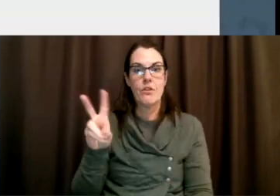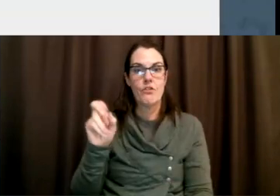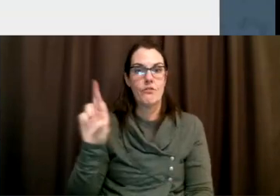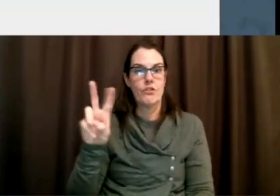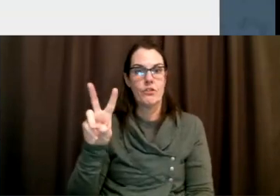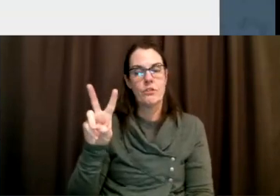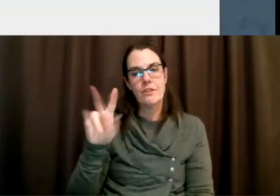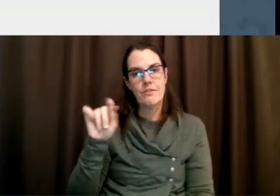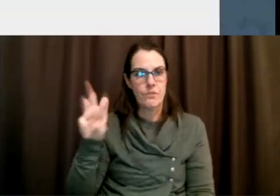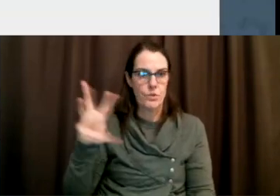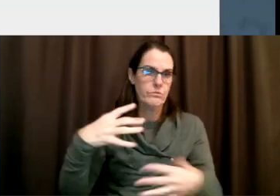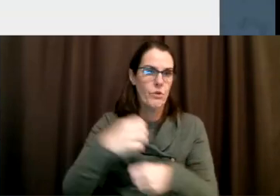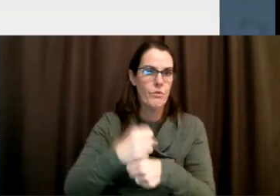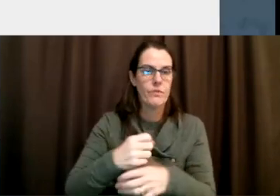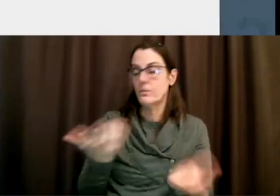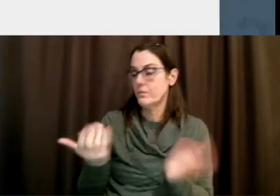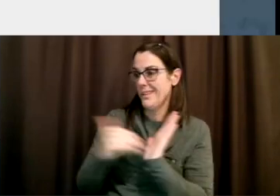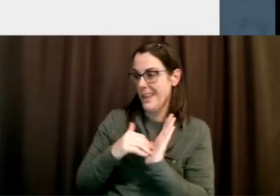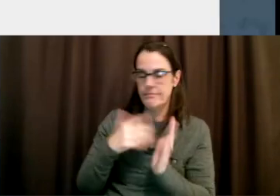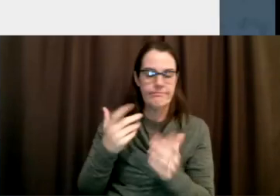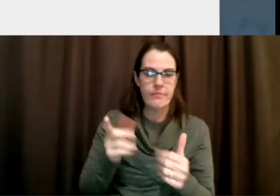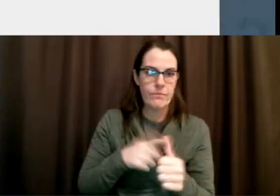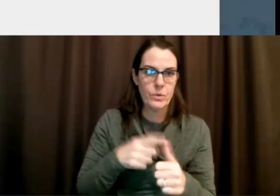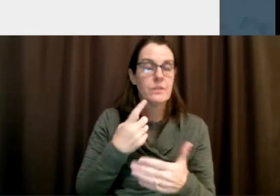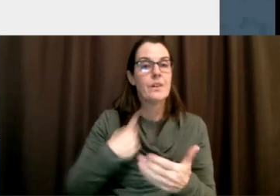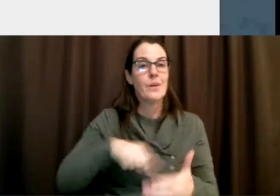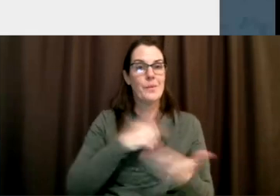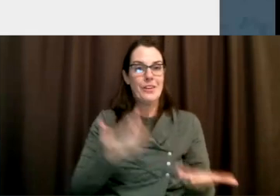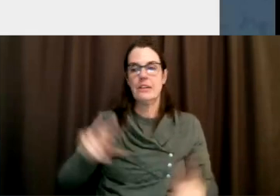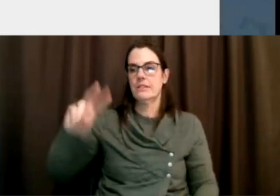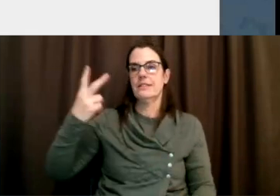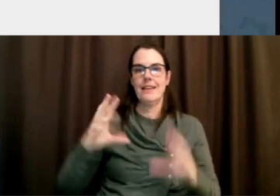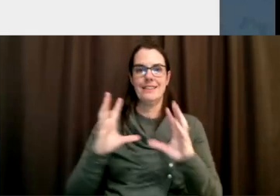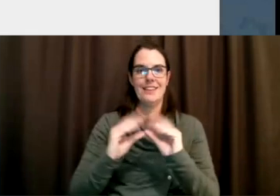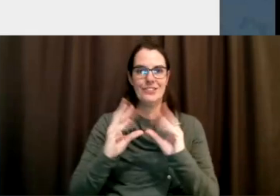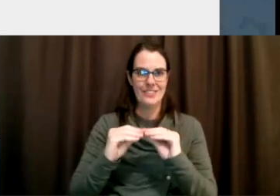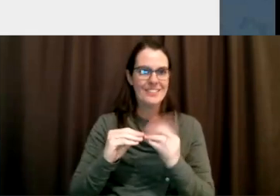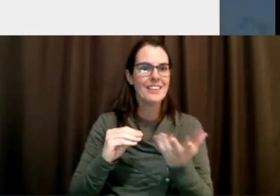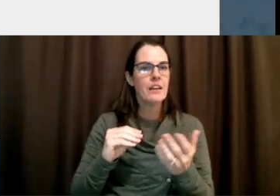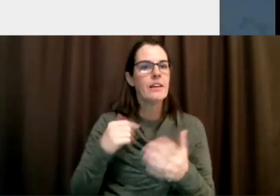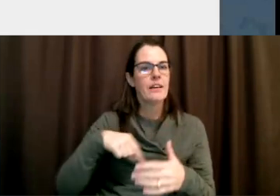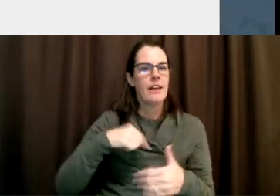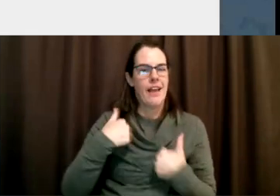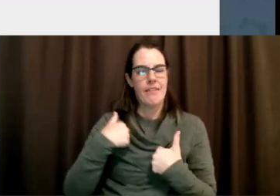First of all, just to orient folks again, we are here in the second session of this 4-part series.